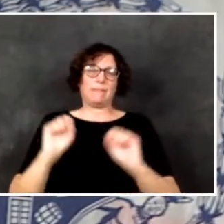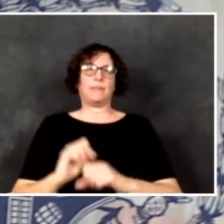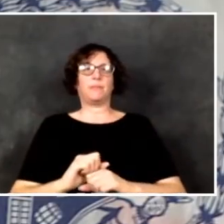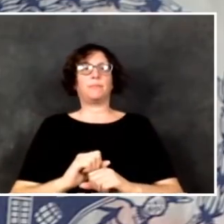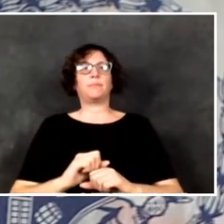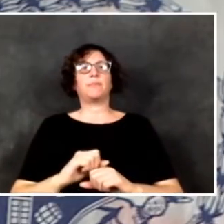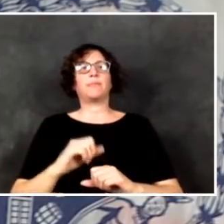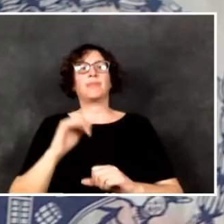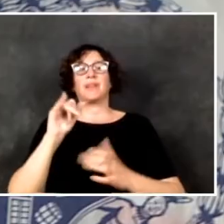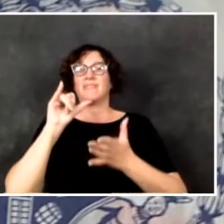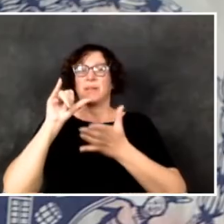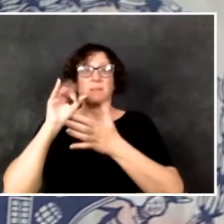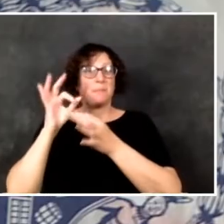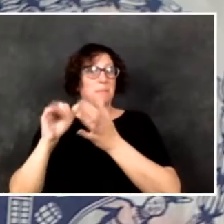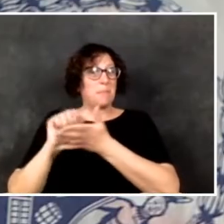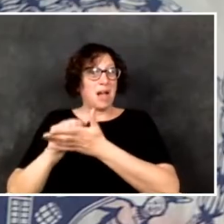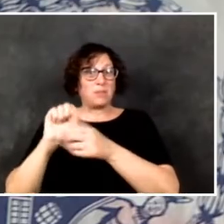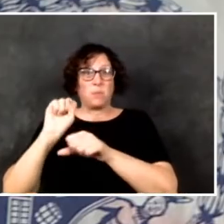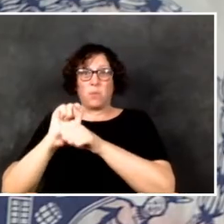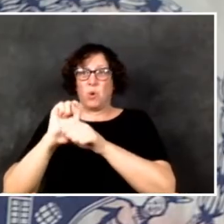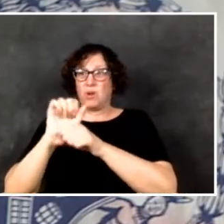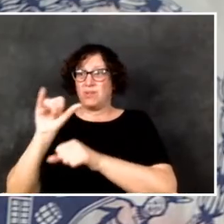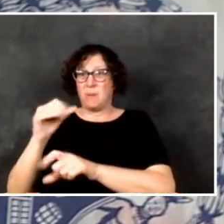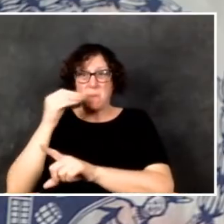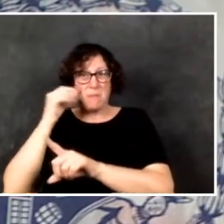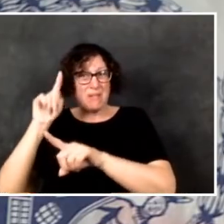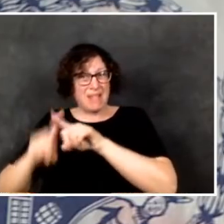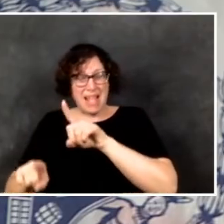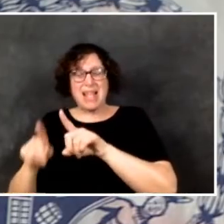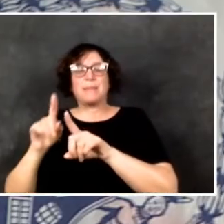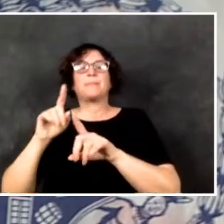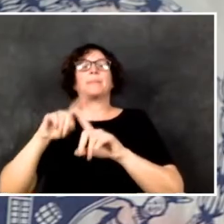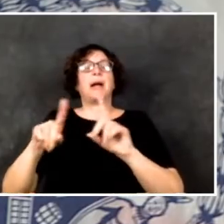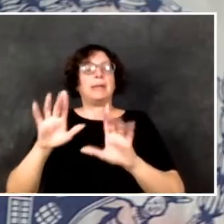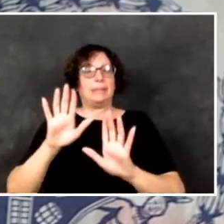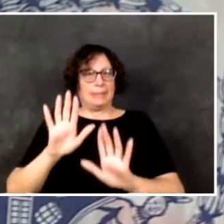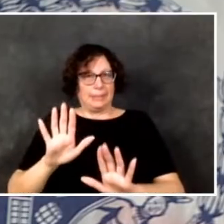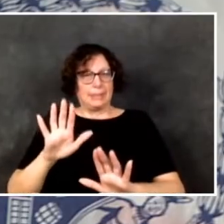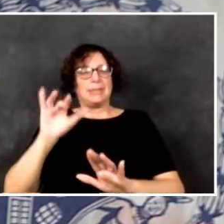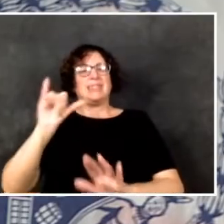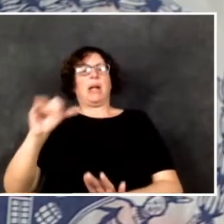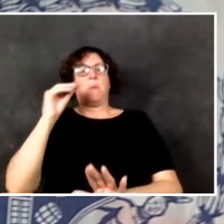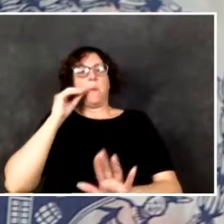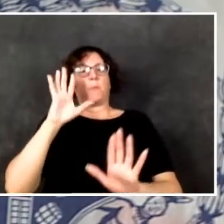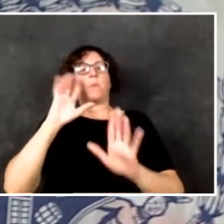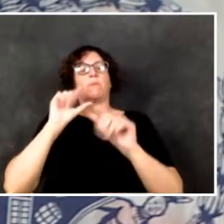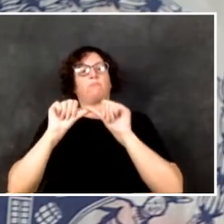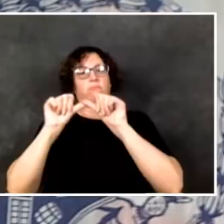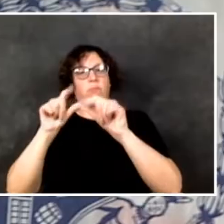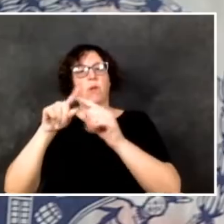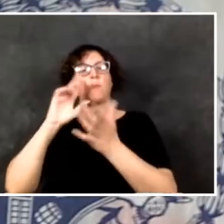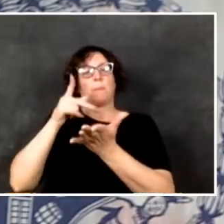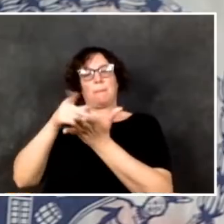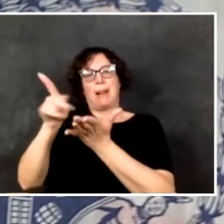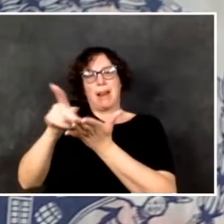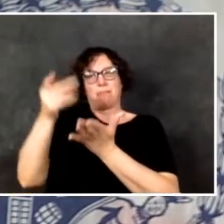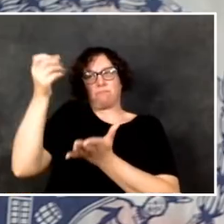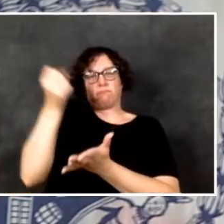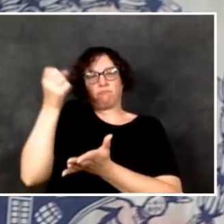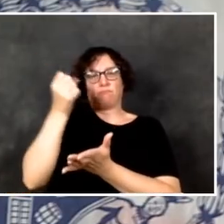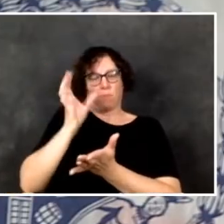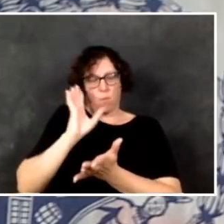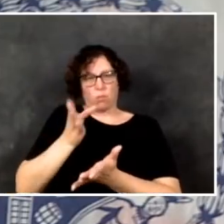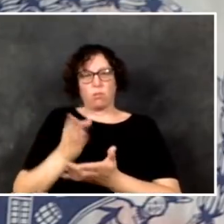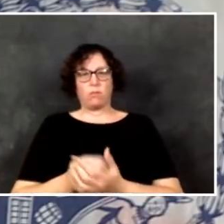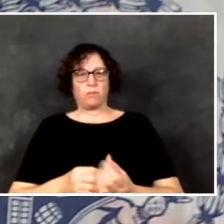get them home, and we'll obviously continue them on the payroll during the period of this crisis. We just have to make clear with